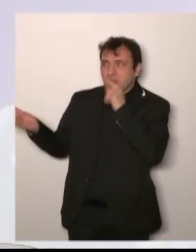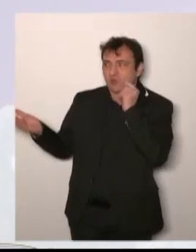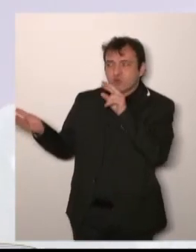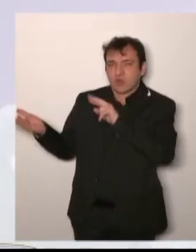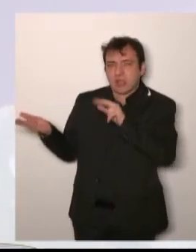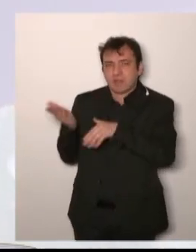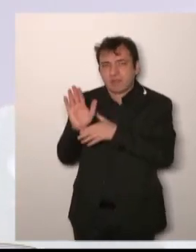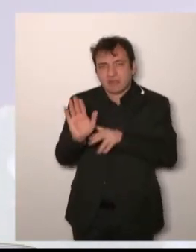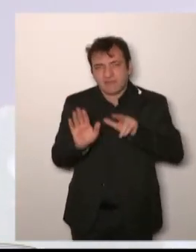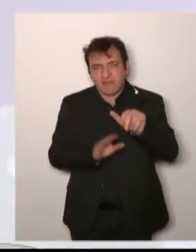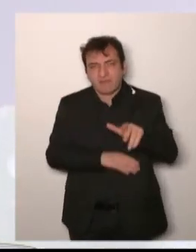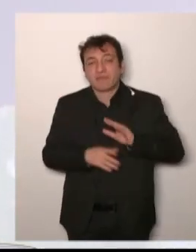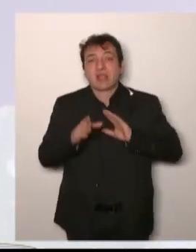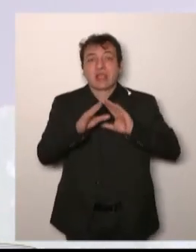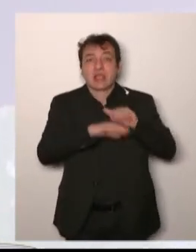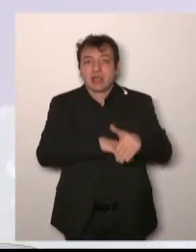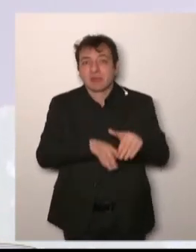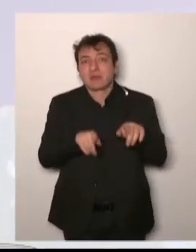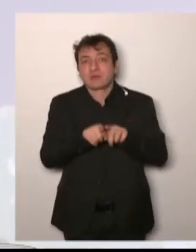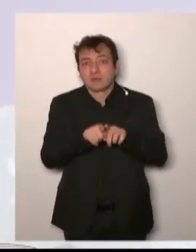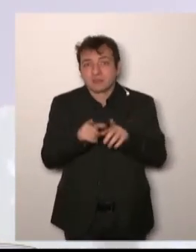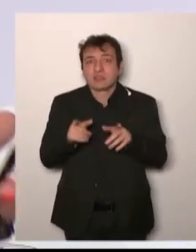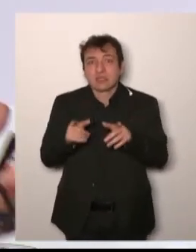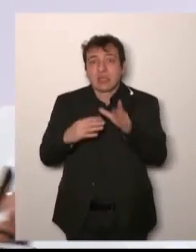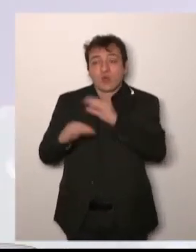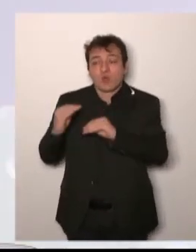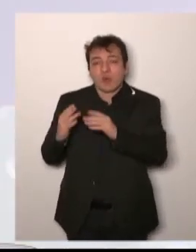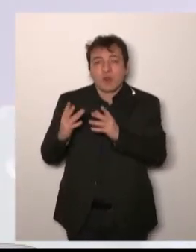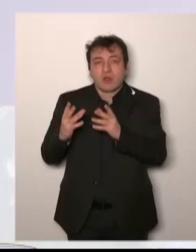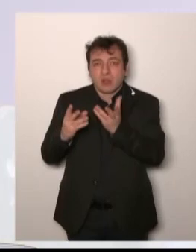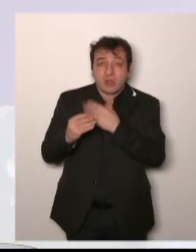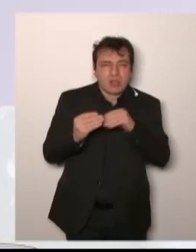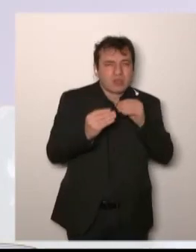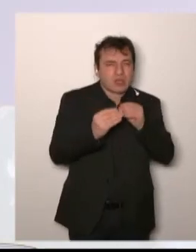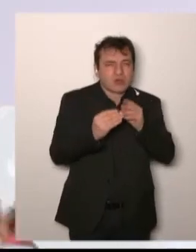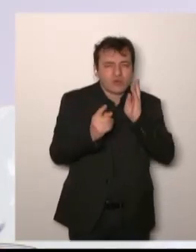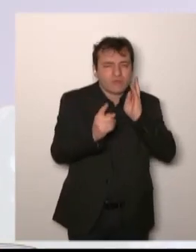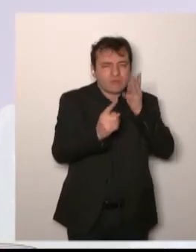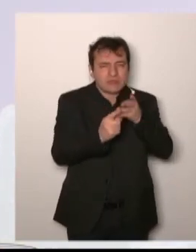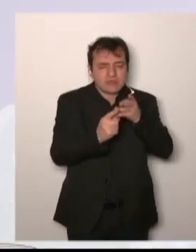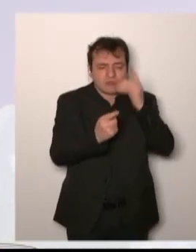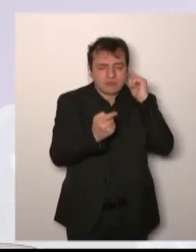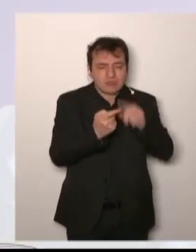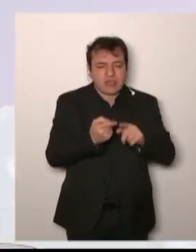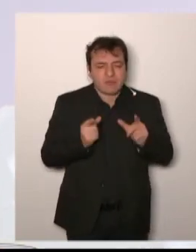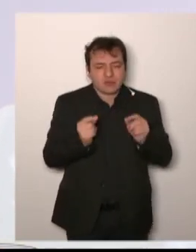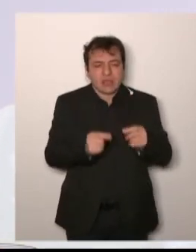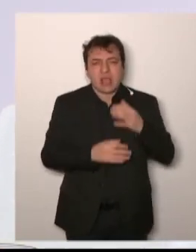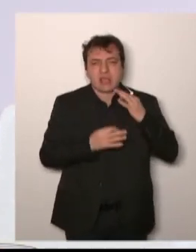by reinforcing that with a mission on cancer in September of last